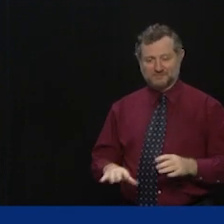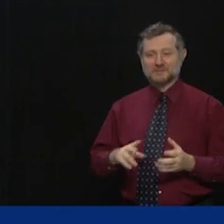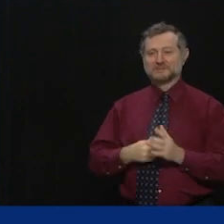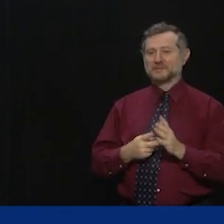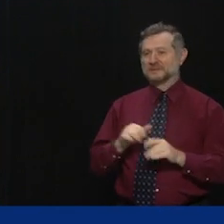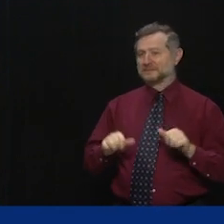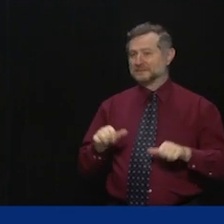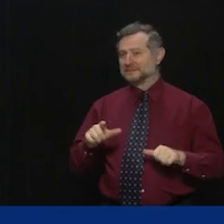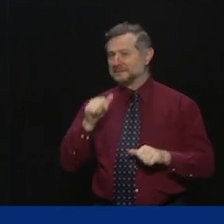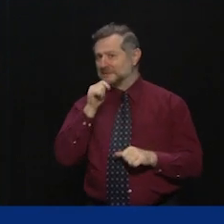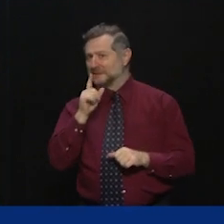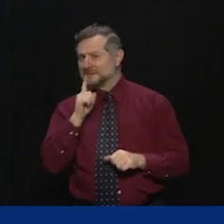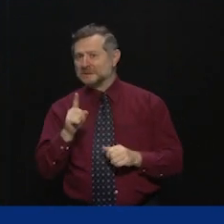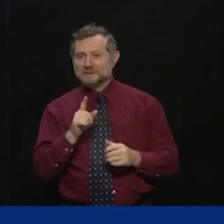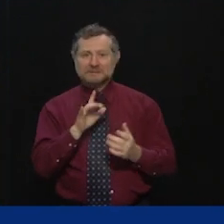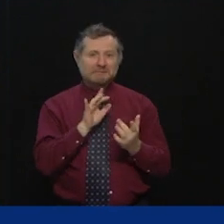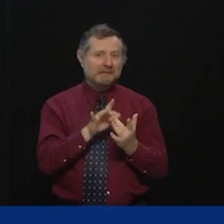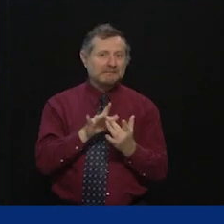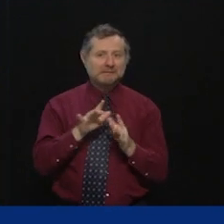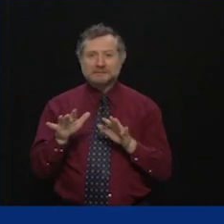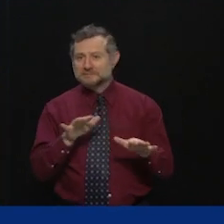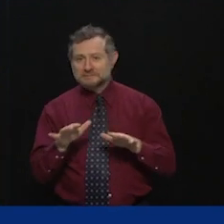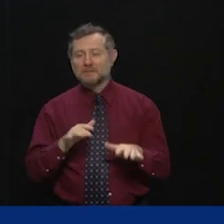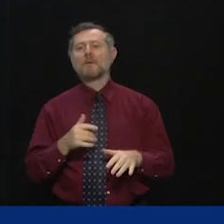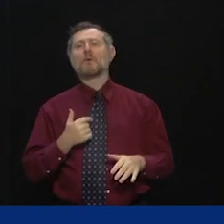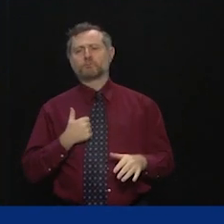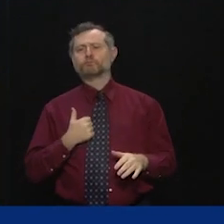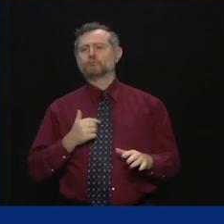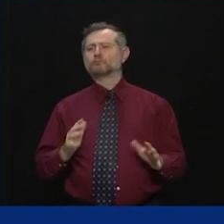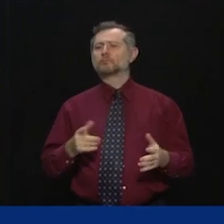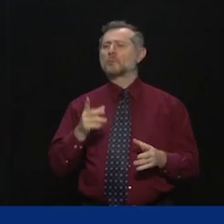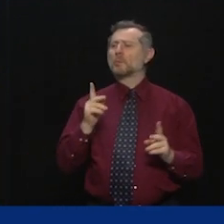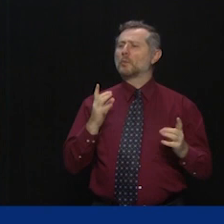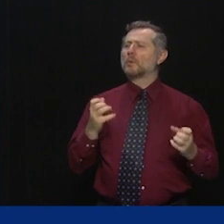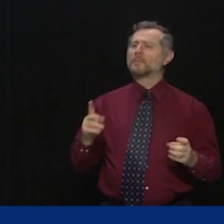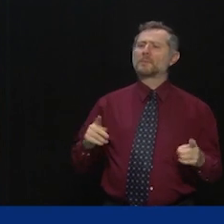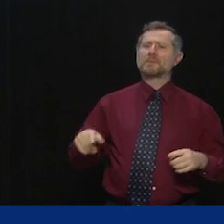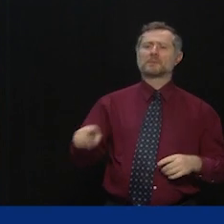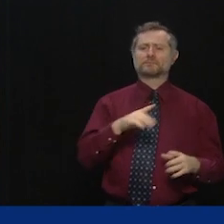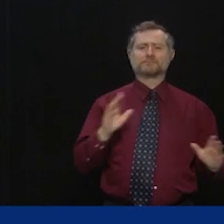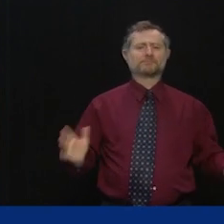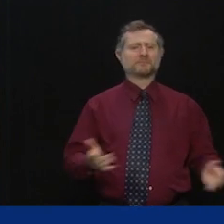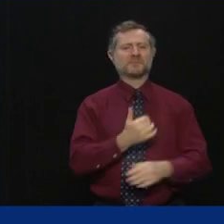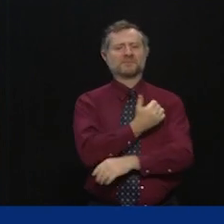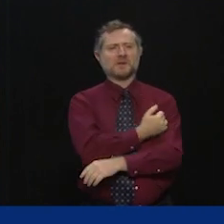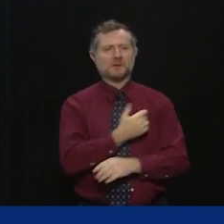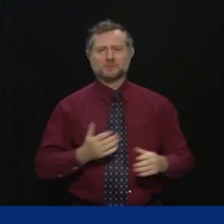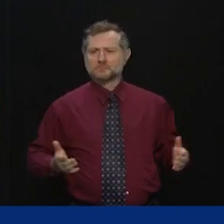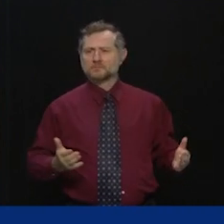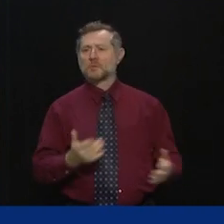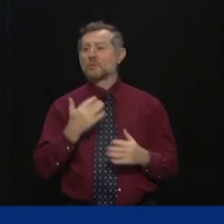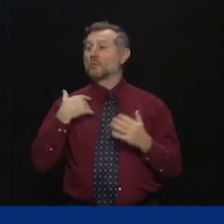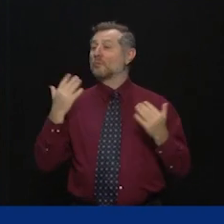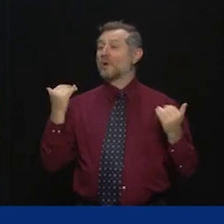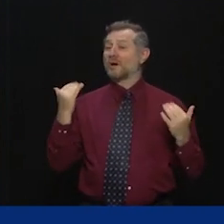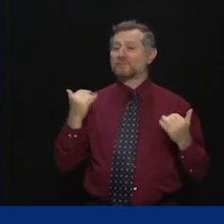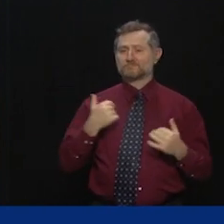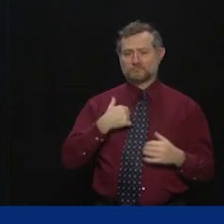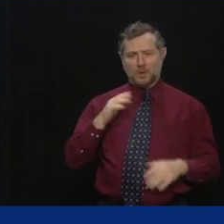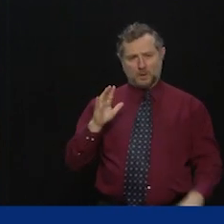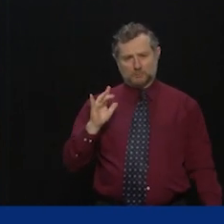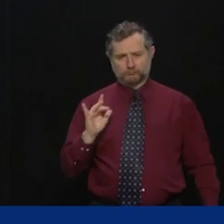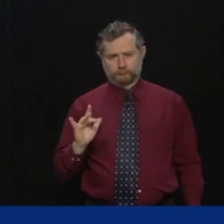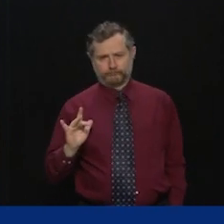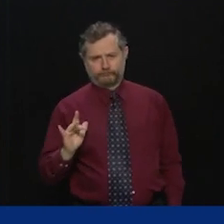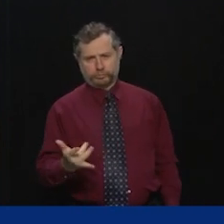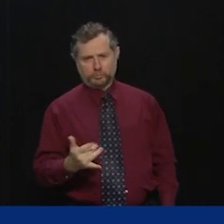where to contact us. But let's get people vaccinated, because I don't know about you, but I'm sick and tired of talking about COVID. I want